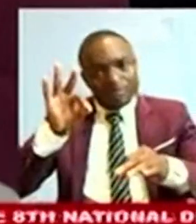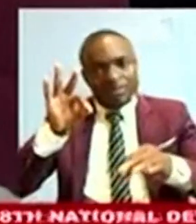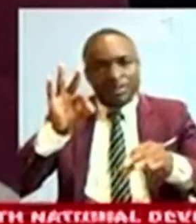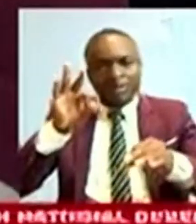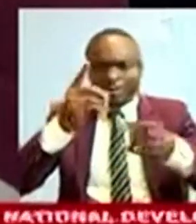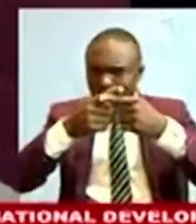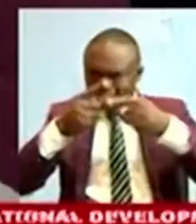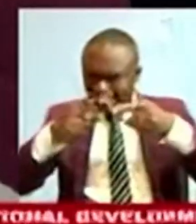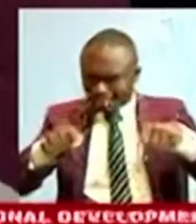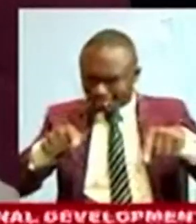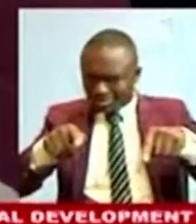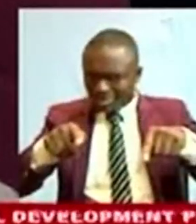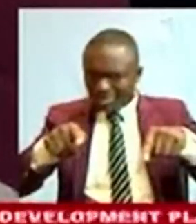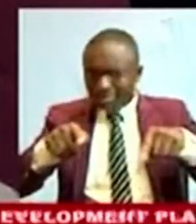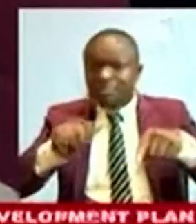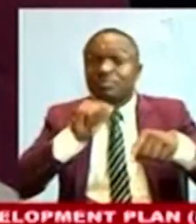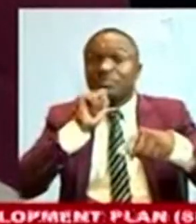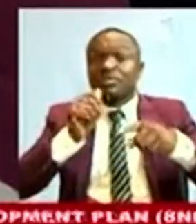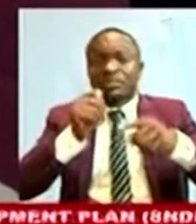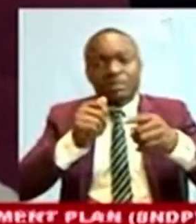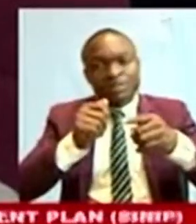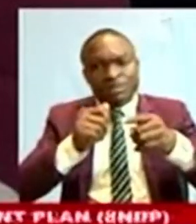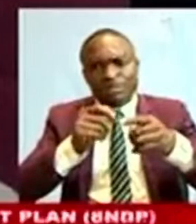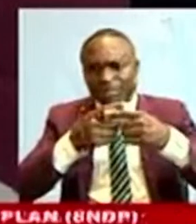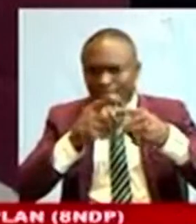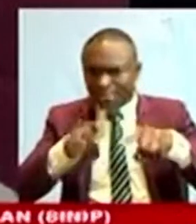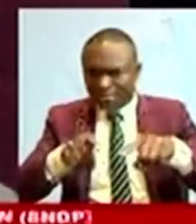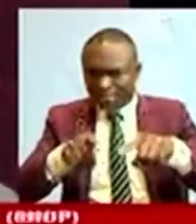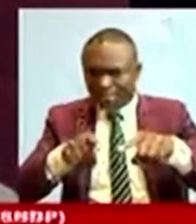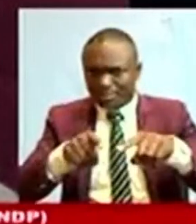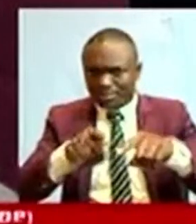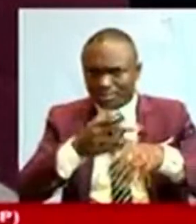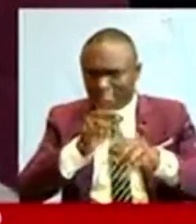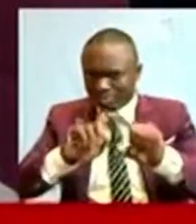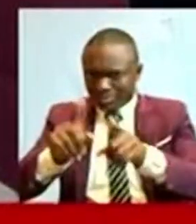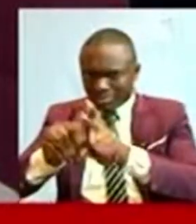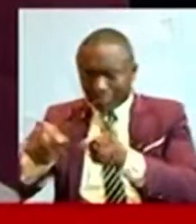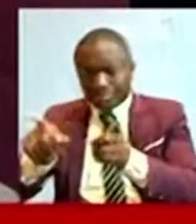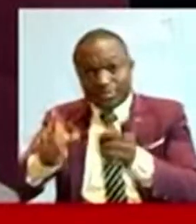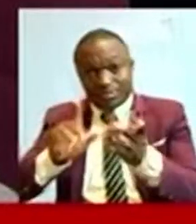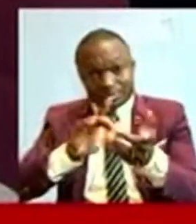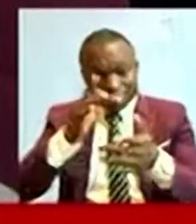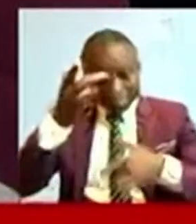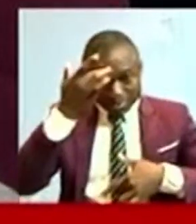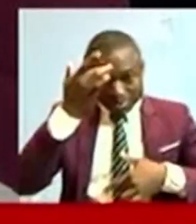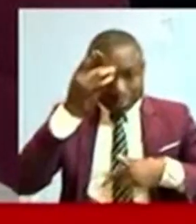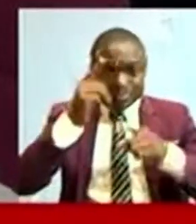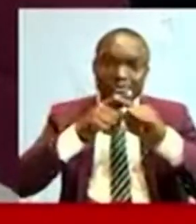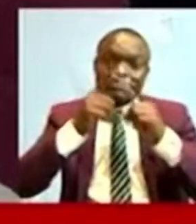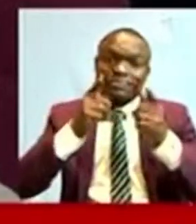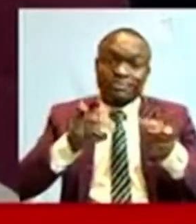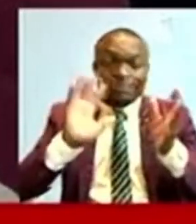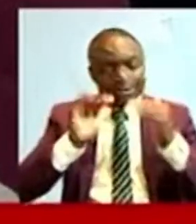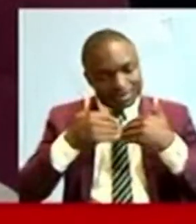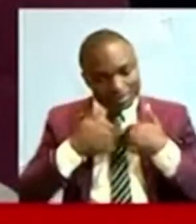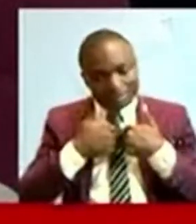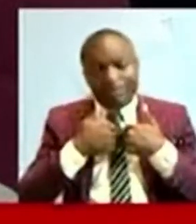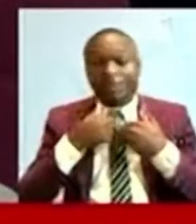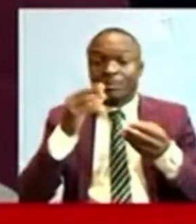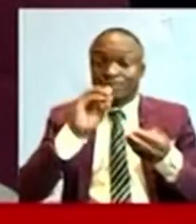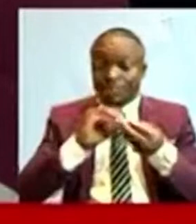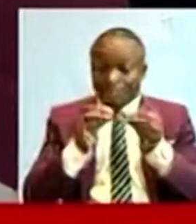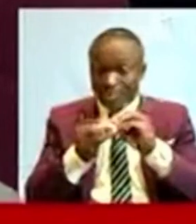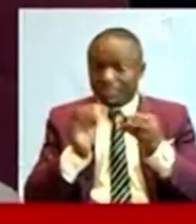course, spans from both infections and also to non-communicable diseases. But we also had a number